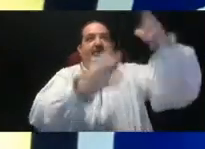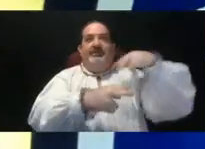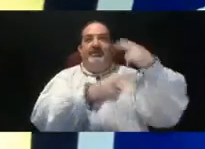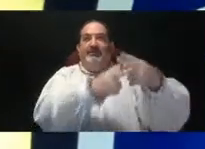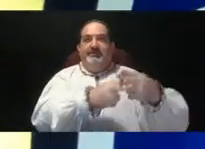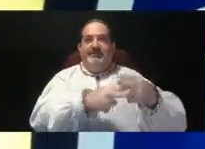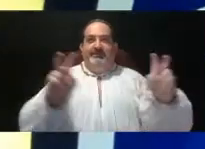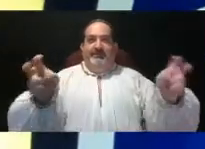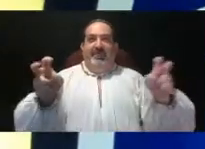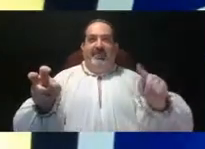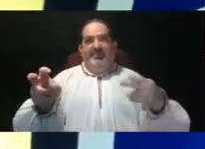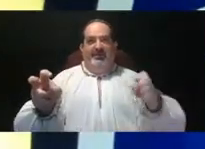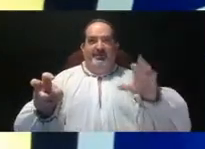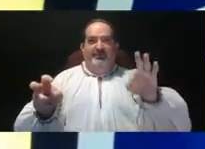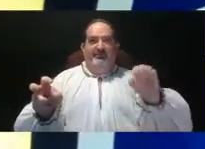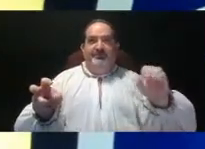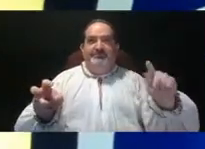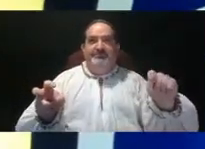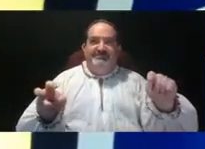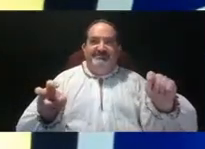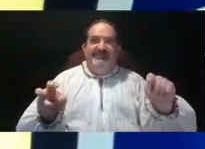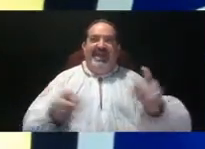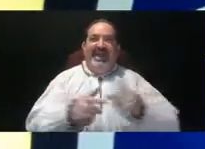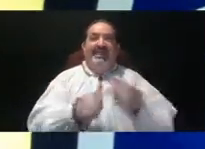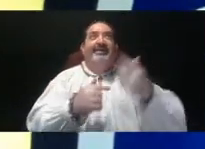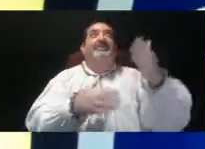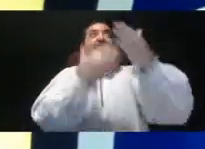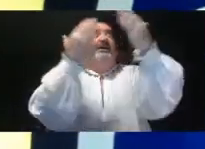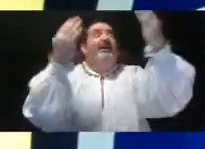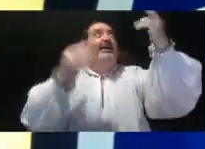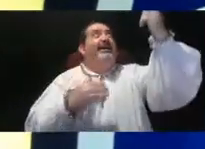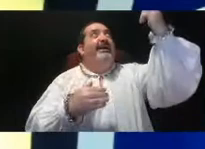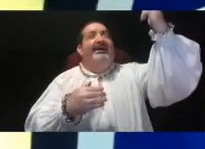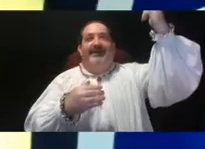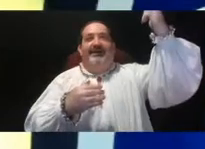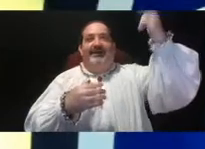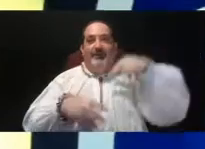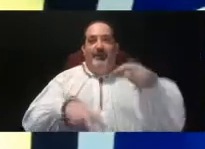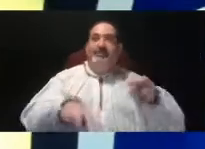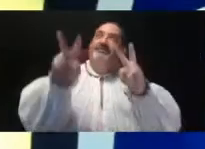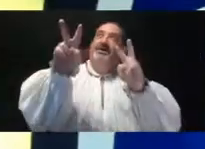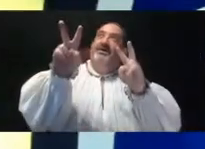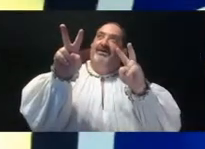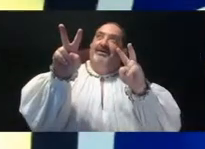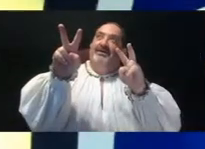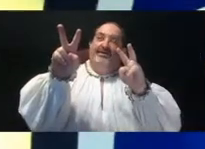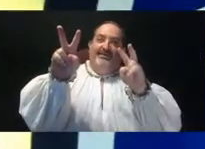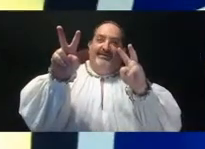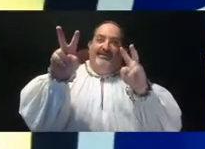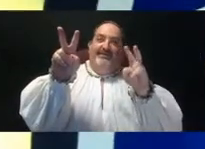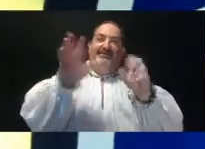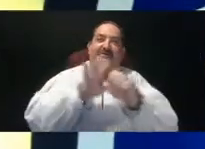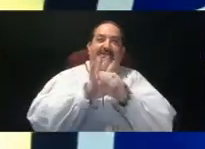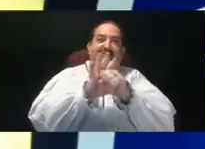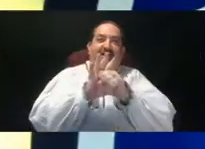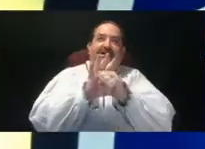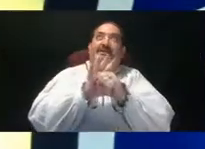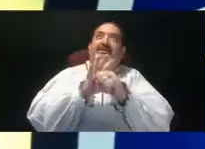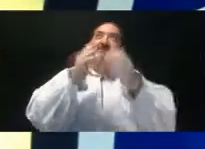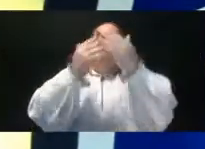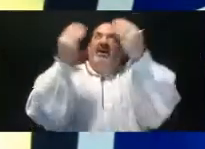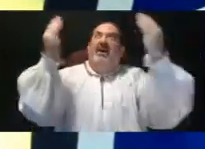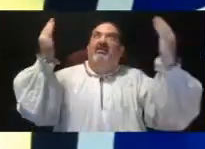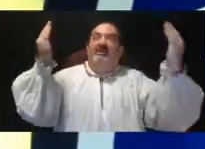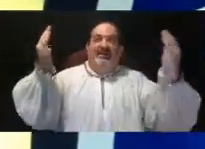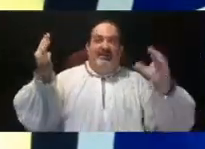it the Foot. And from high, we did see a sign from the heavens,